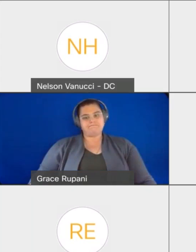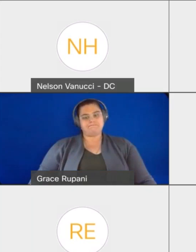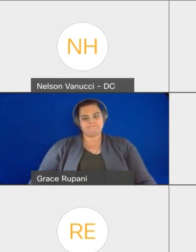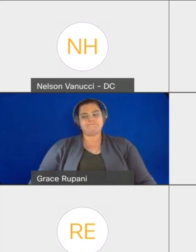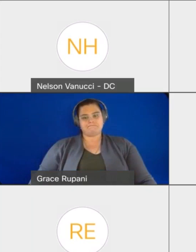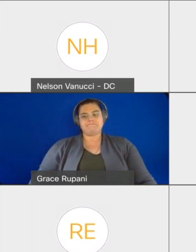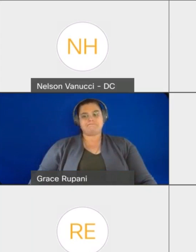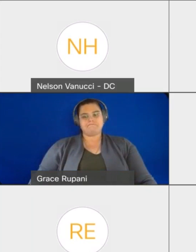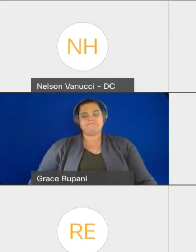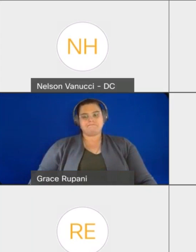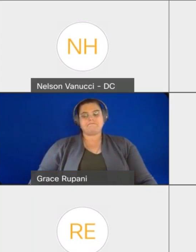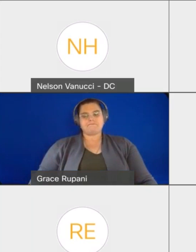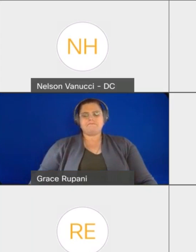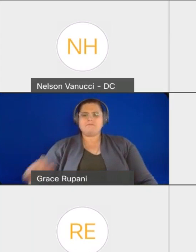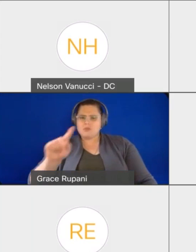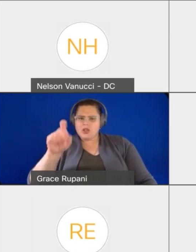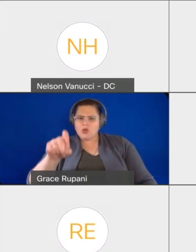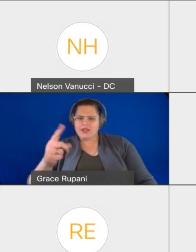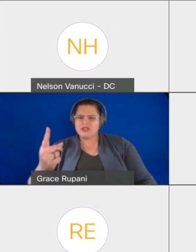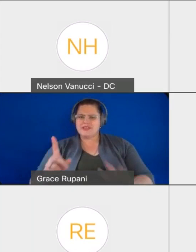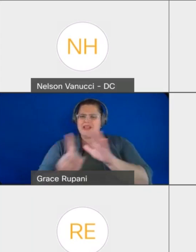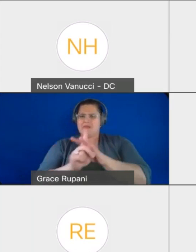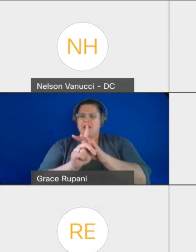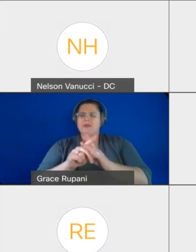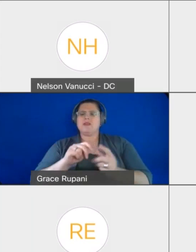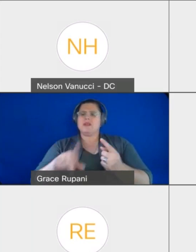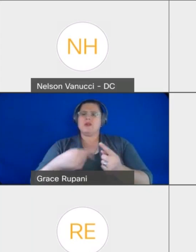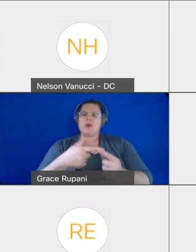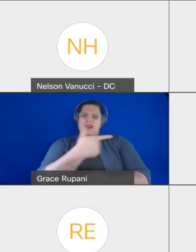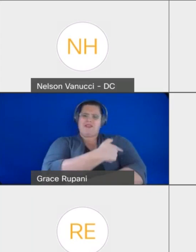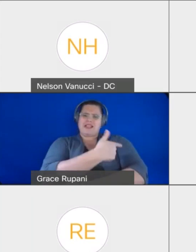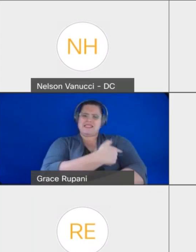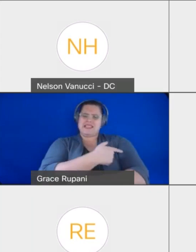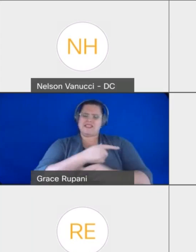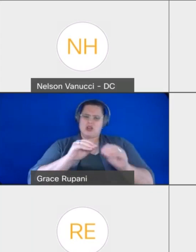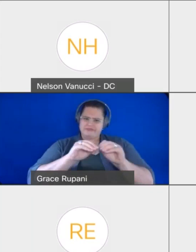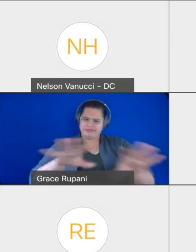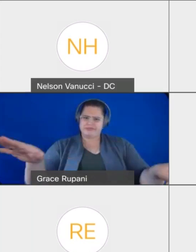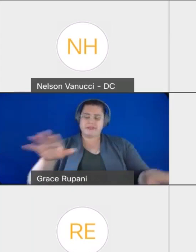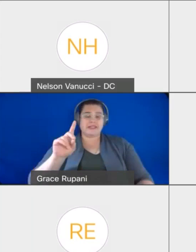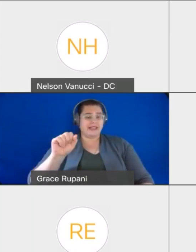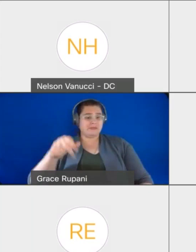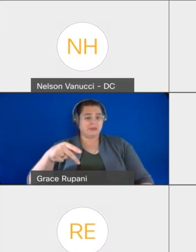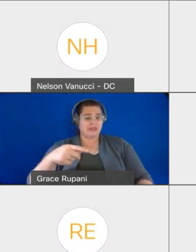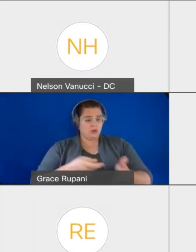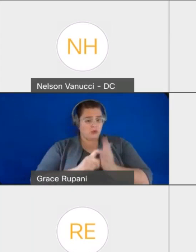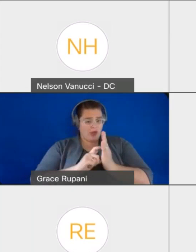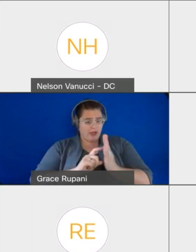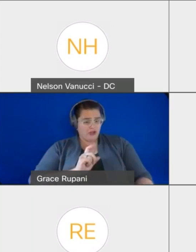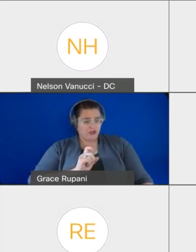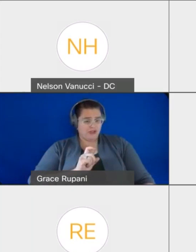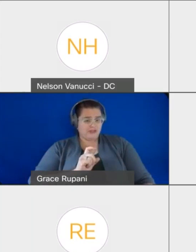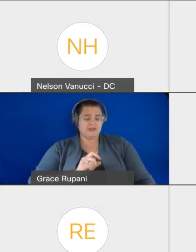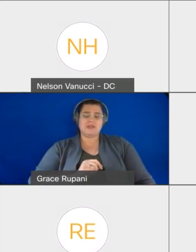There was a question, when vaccines are released, will DSPs be required to get them? And perhaps I can let DC Health speak to